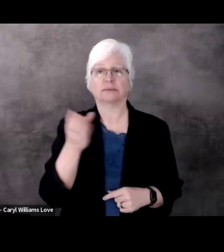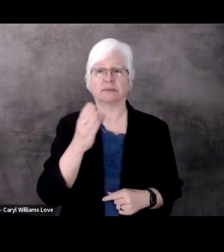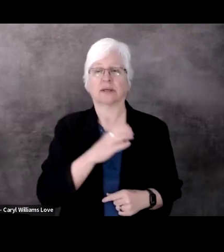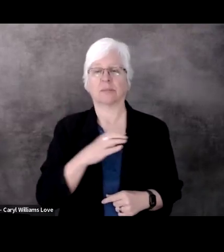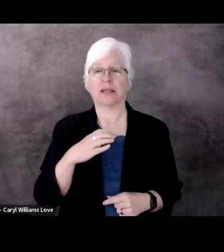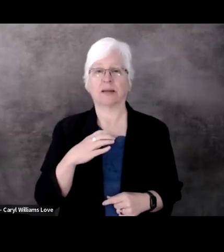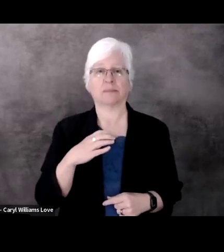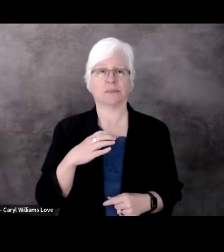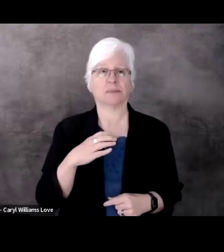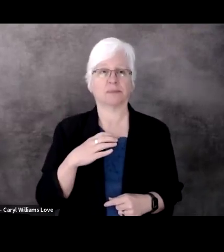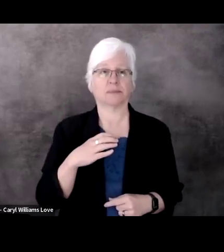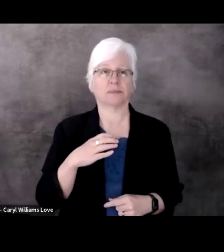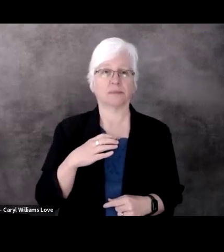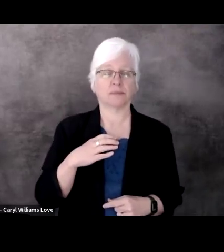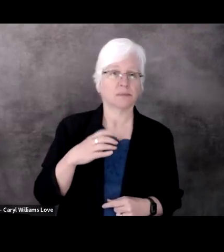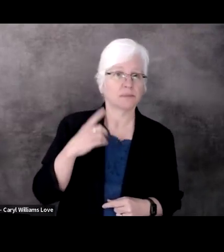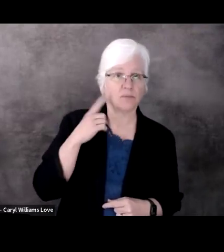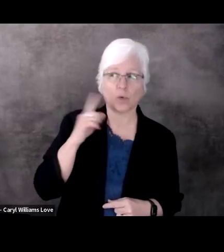state agency folks who are here today?